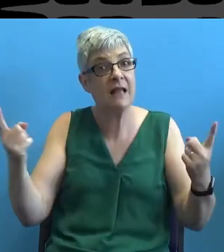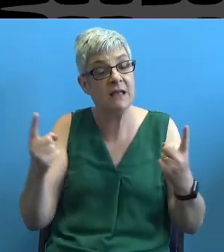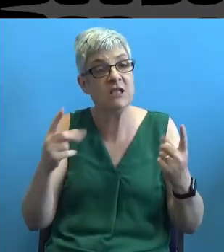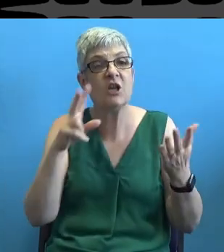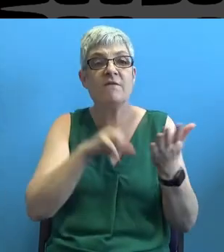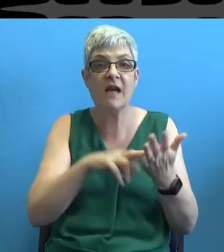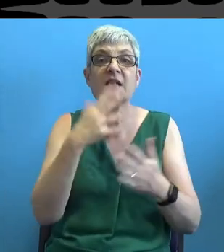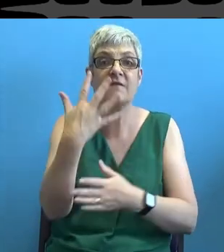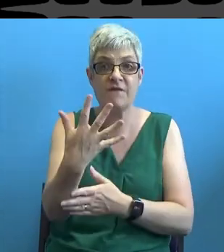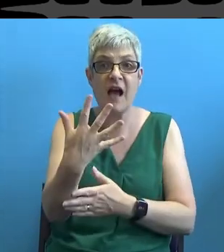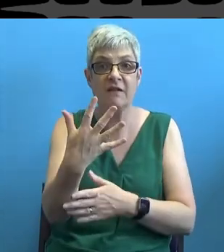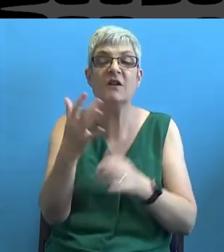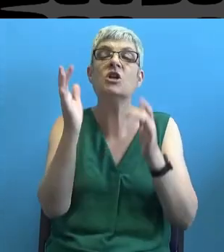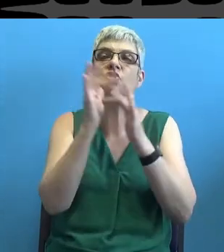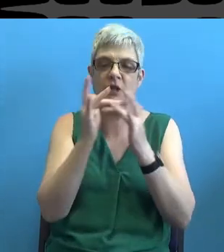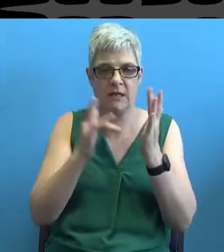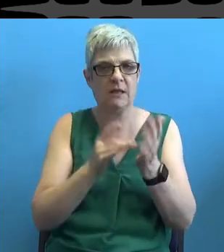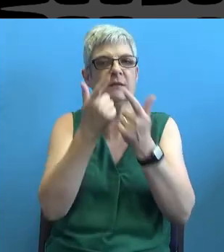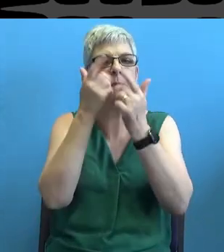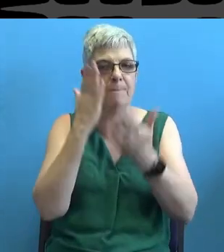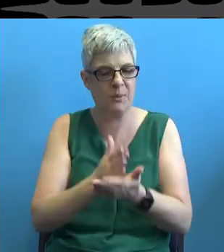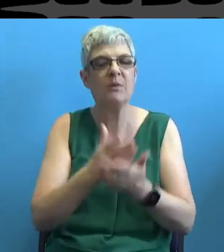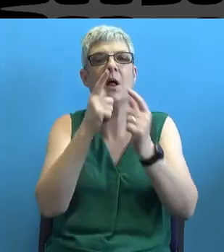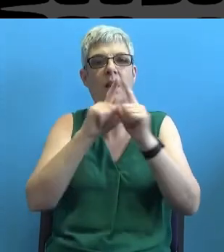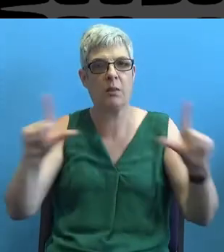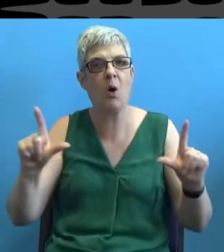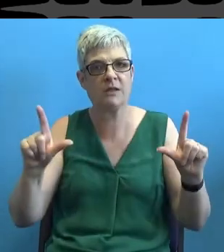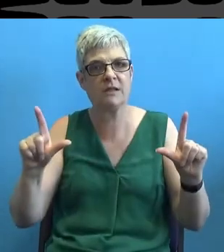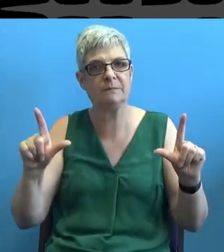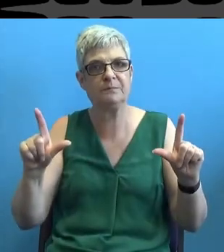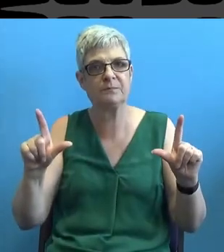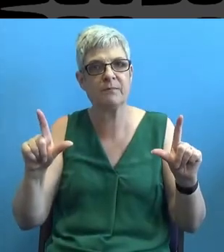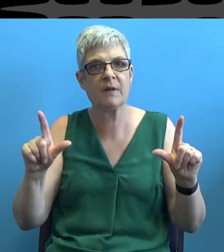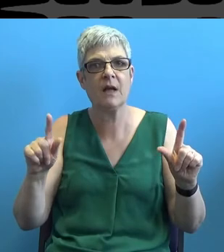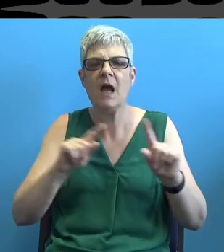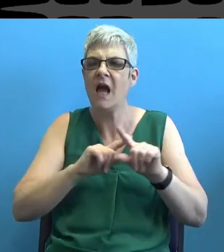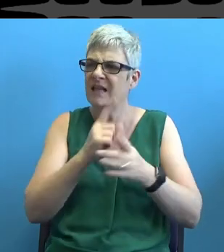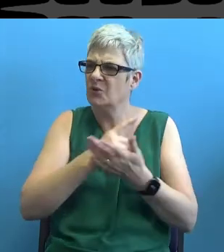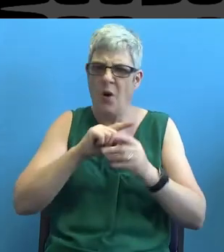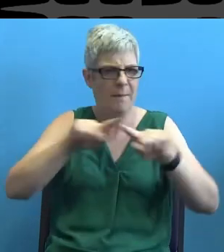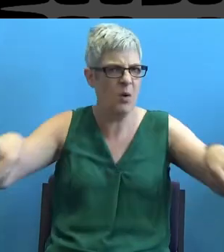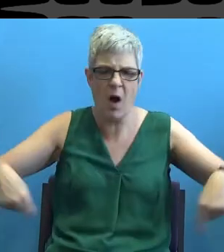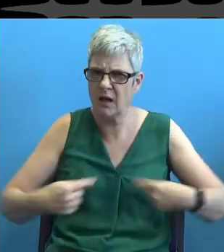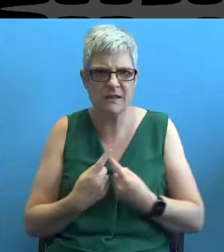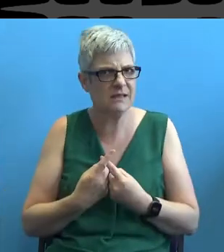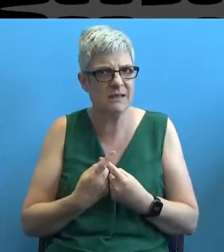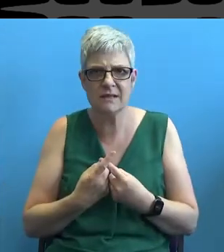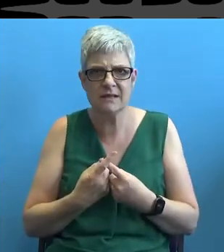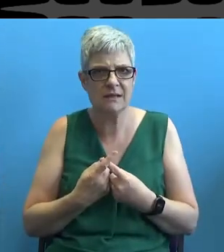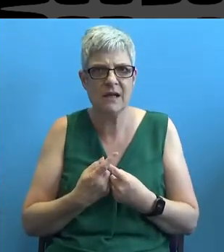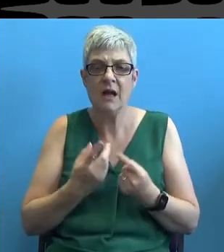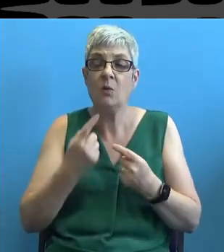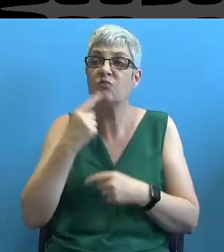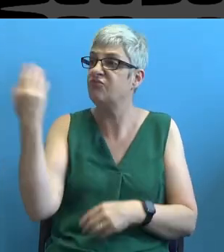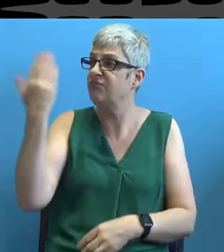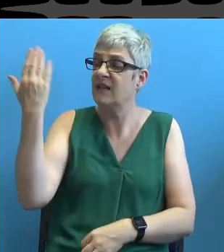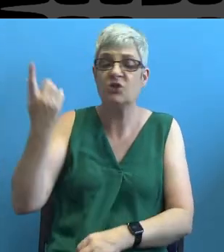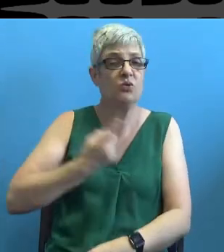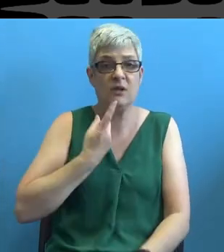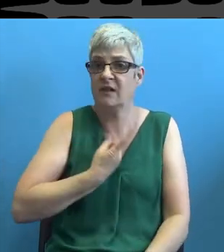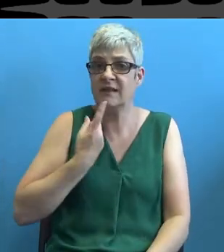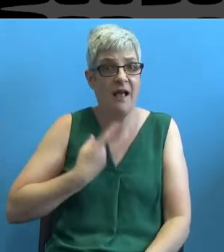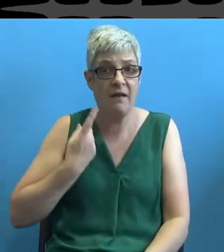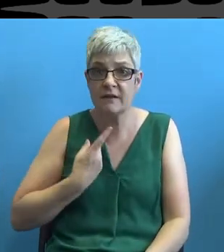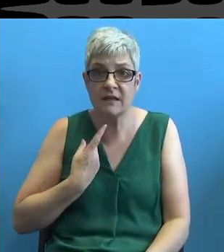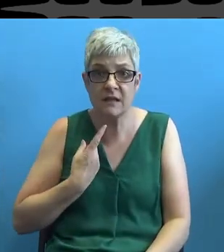Lord. You see, it's not about us. We preach not ourselves, but Jesus